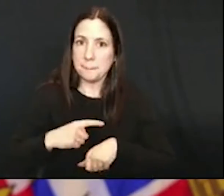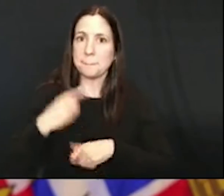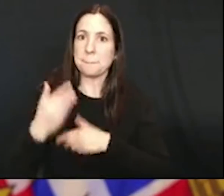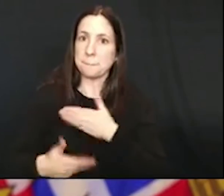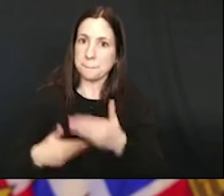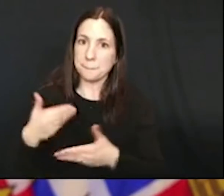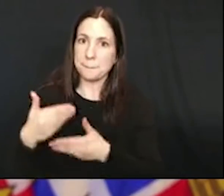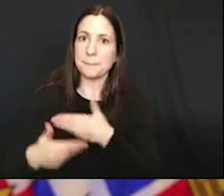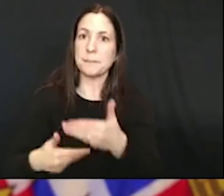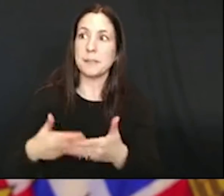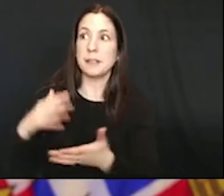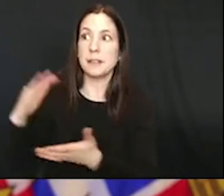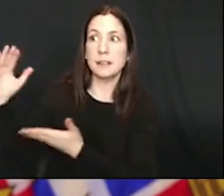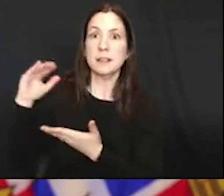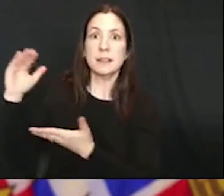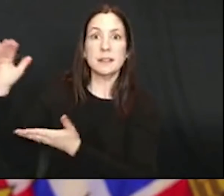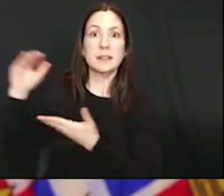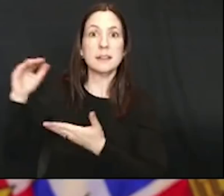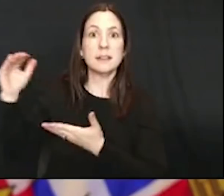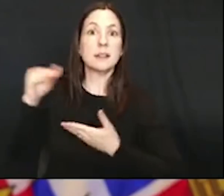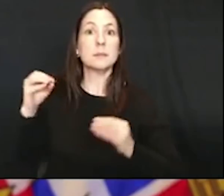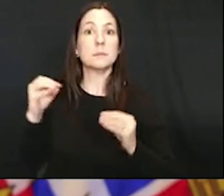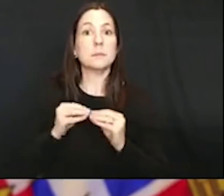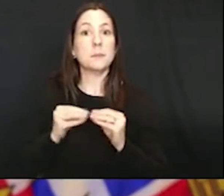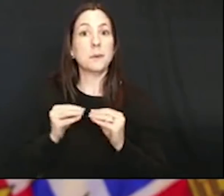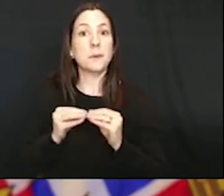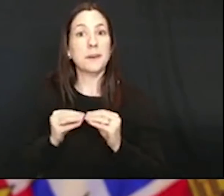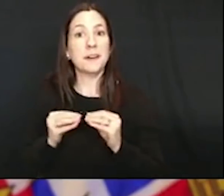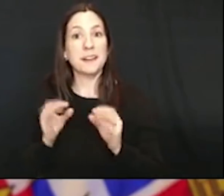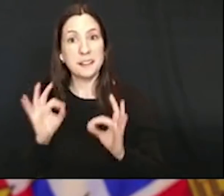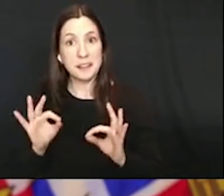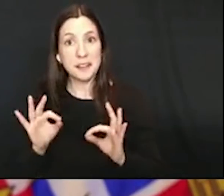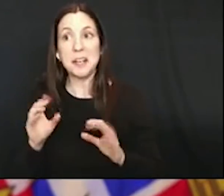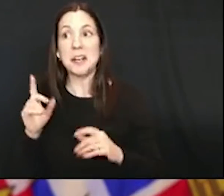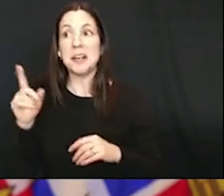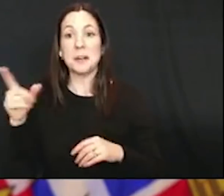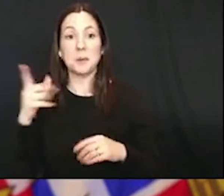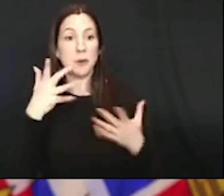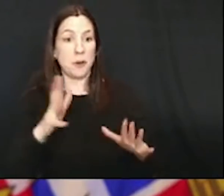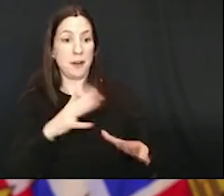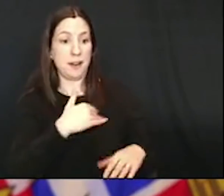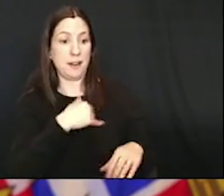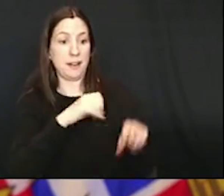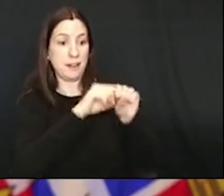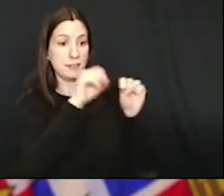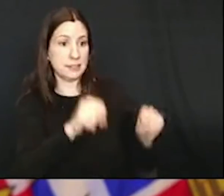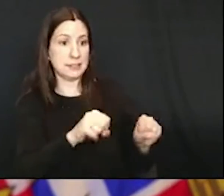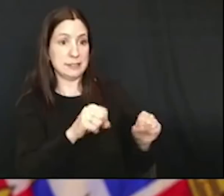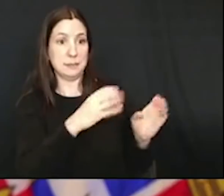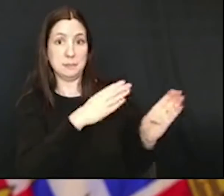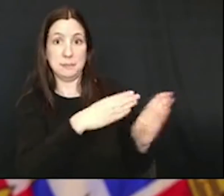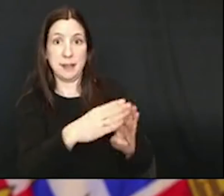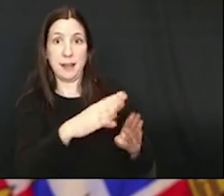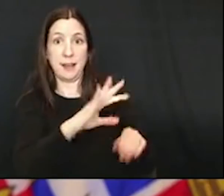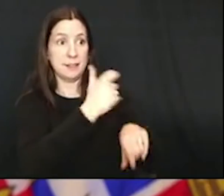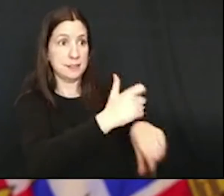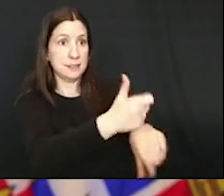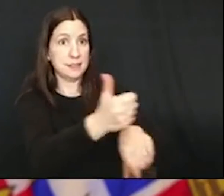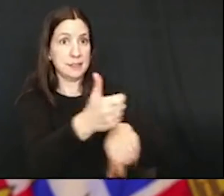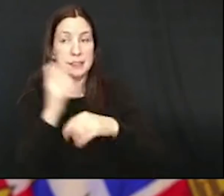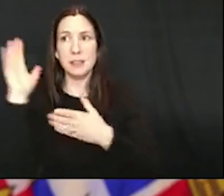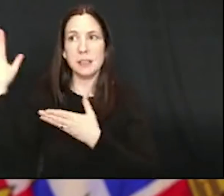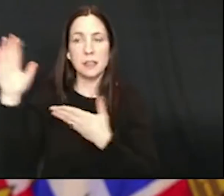we are starting to receive vaccine again, and we've got the building blocks in place for the foundations of our